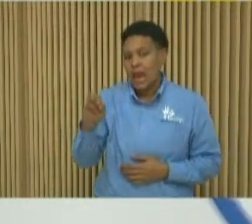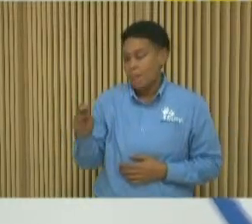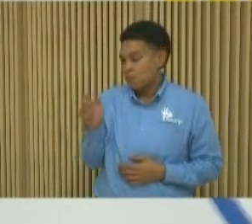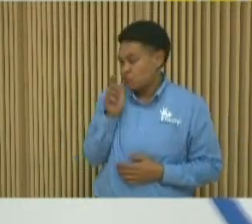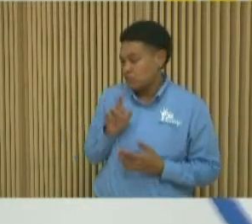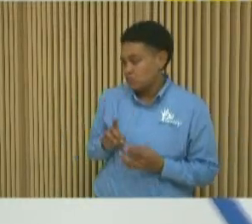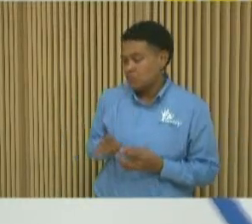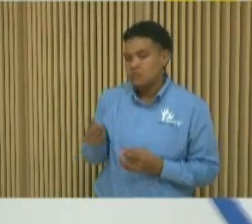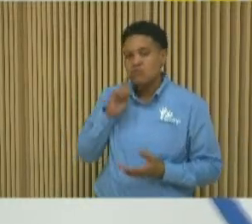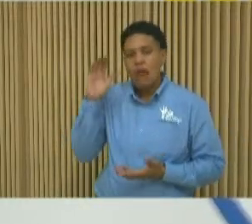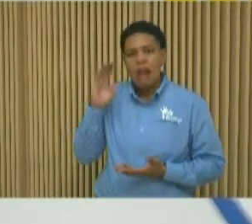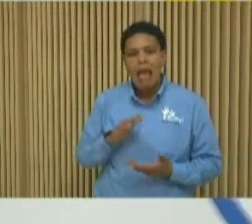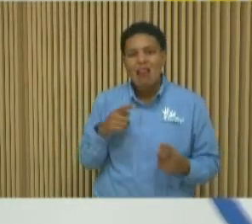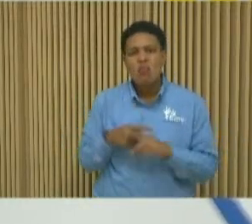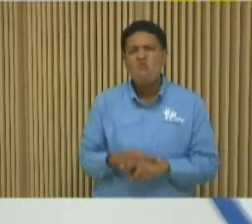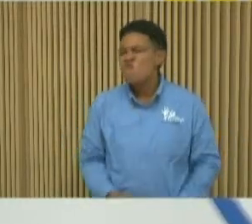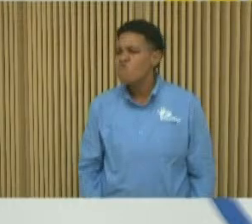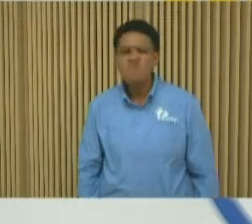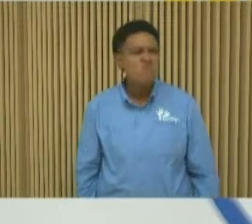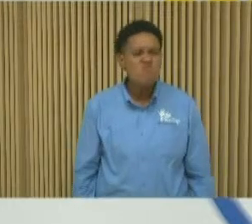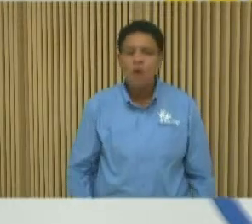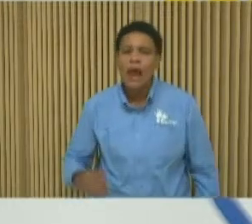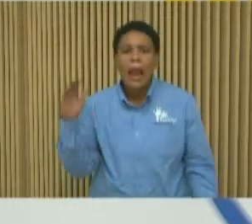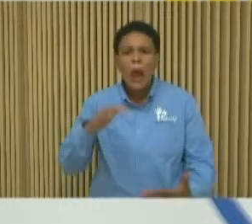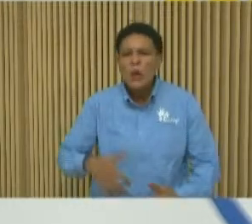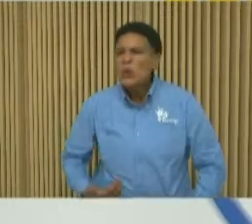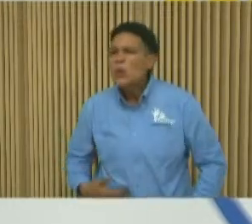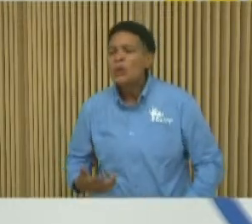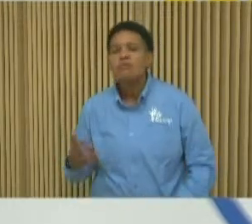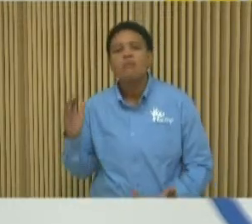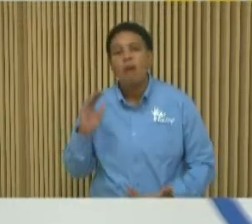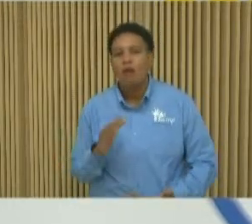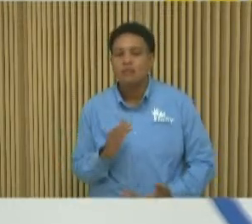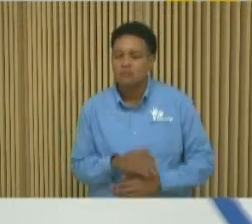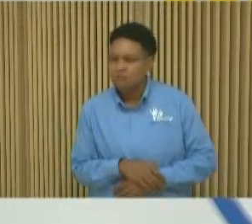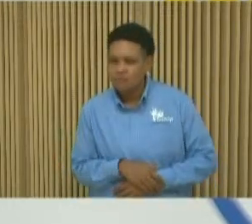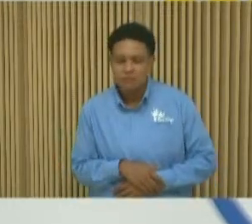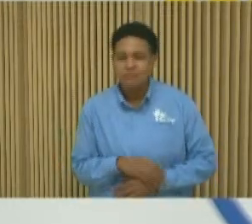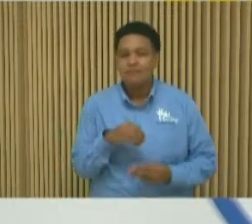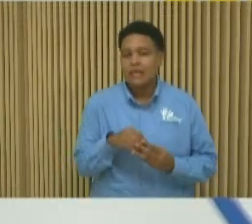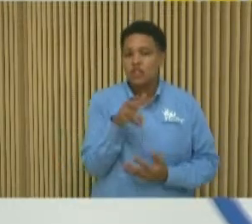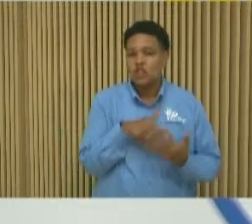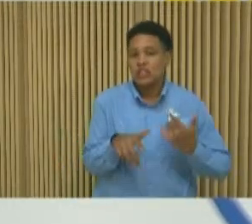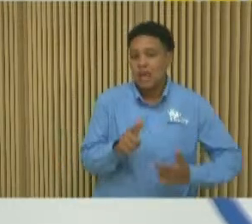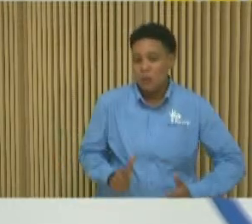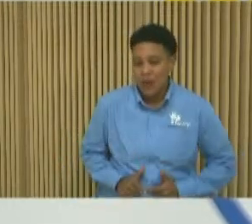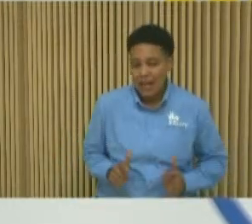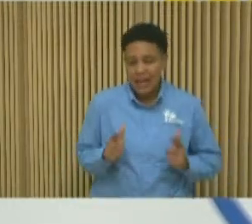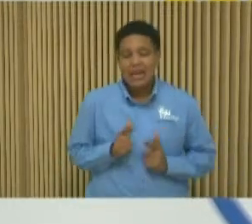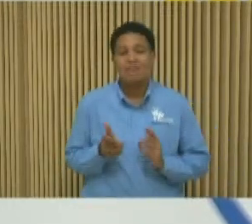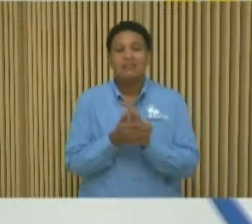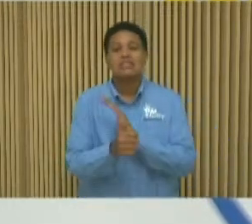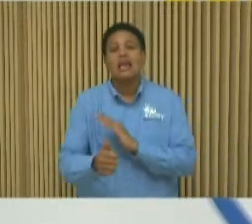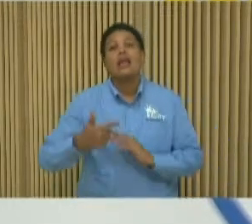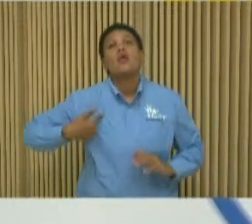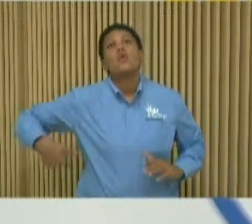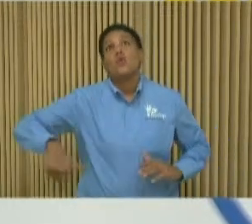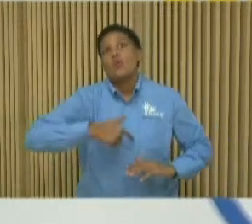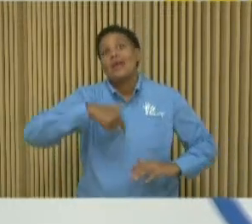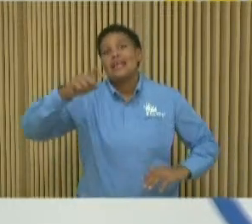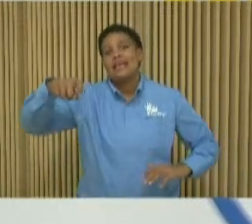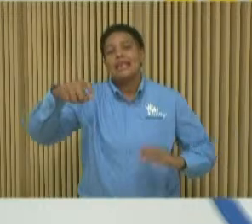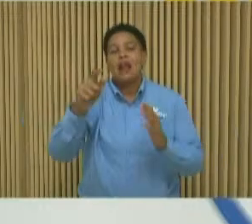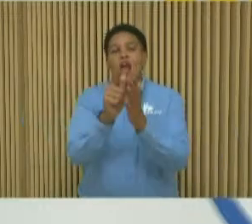less contentious. Right. And in the society that we live in, it's a skill that we need, well, as an